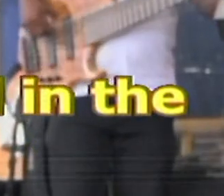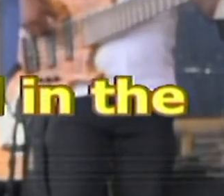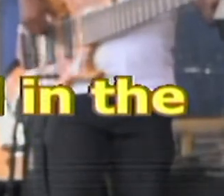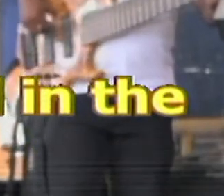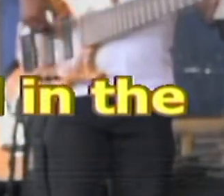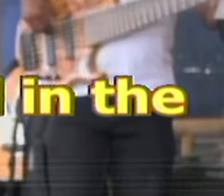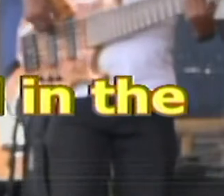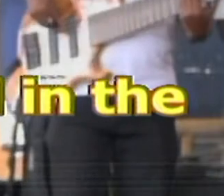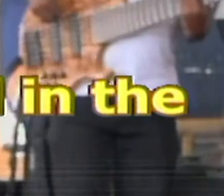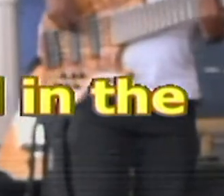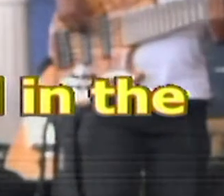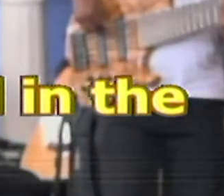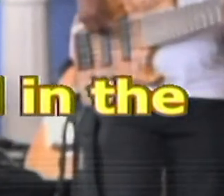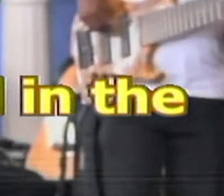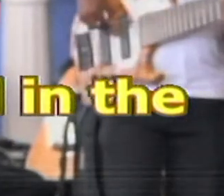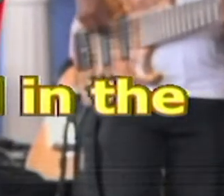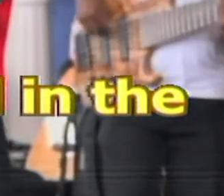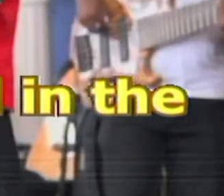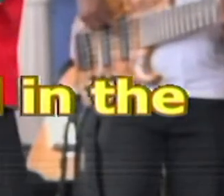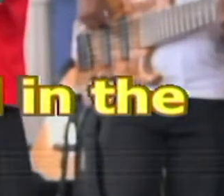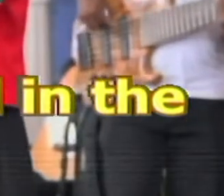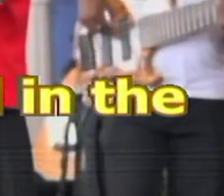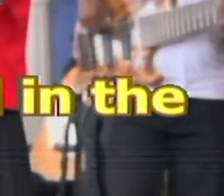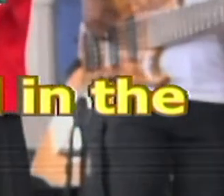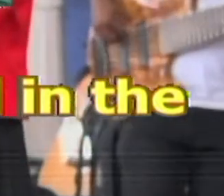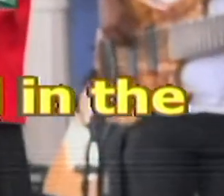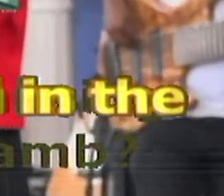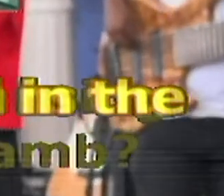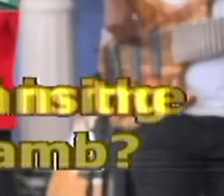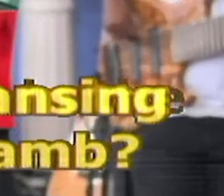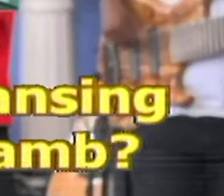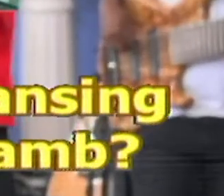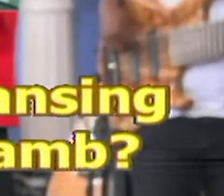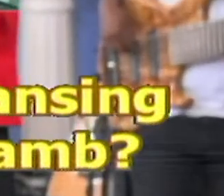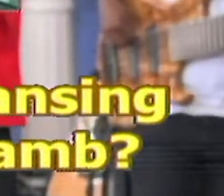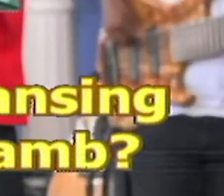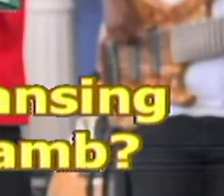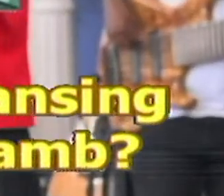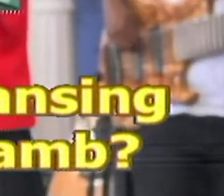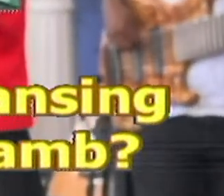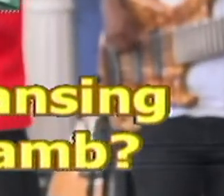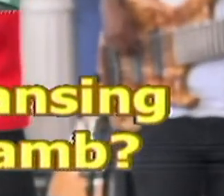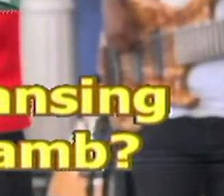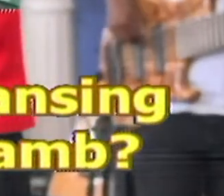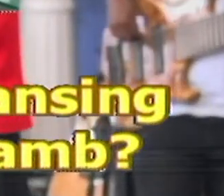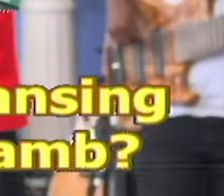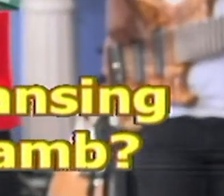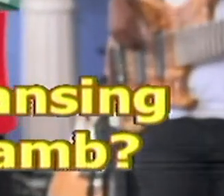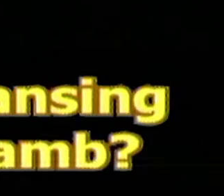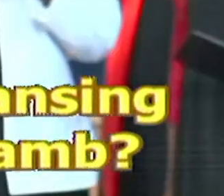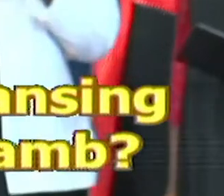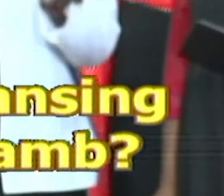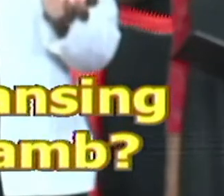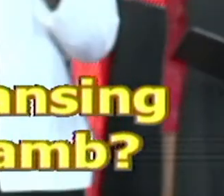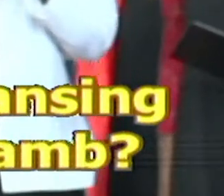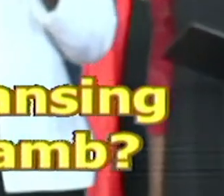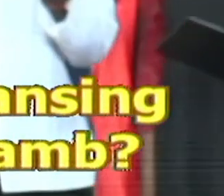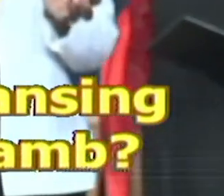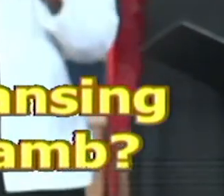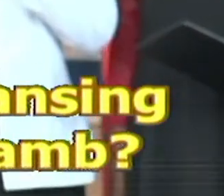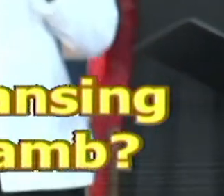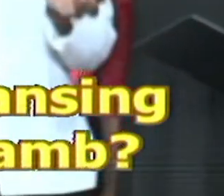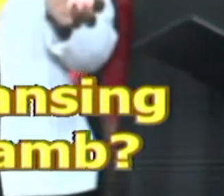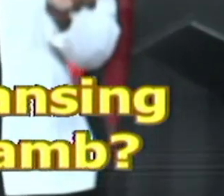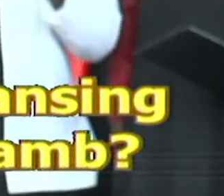you washed in the blood, in the soul-cleansing